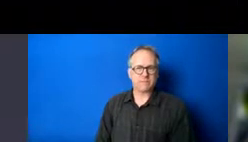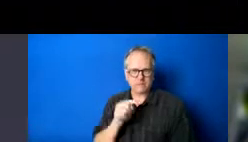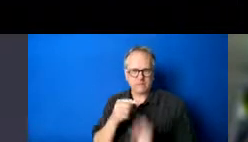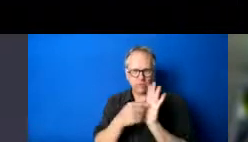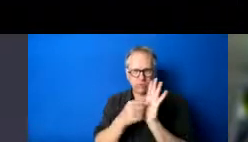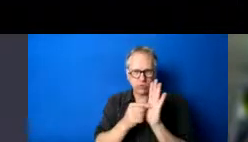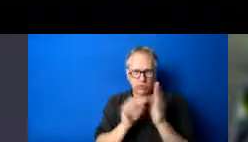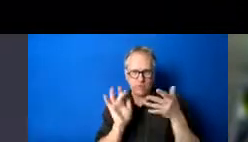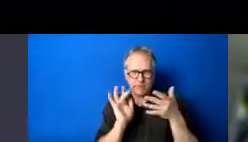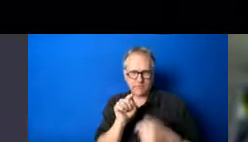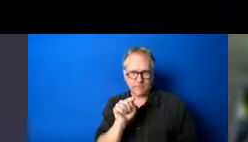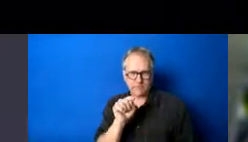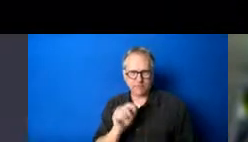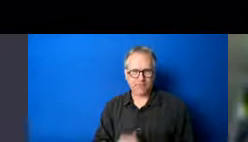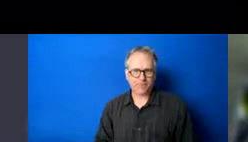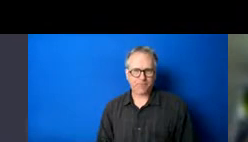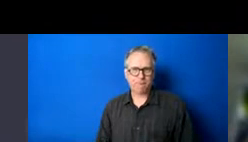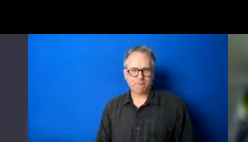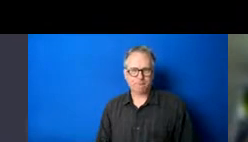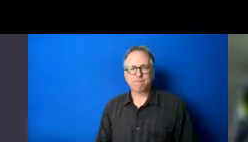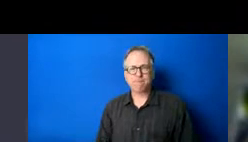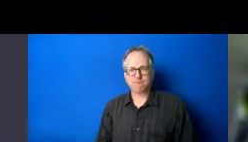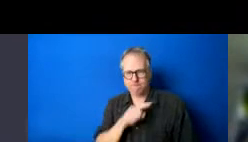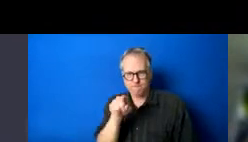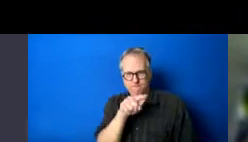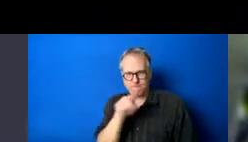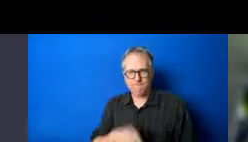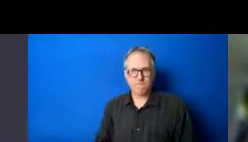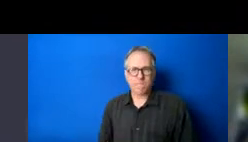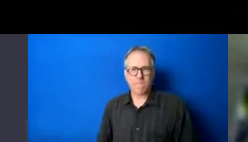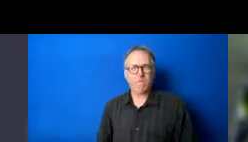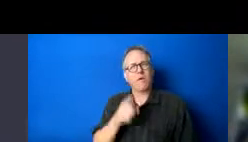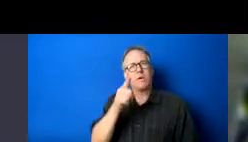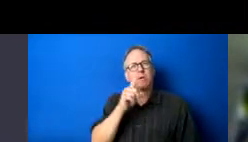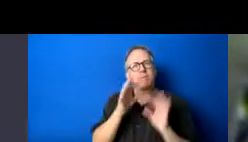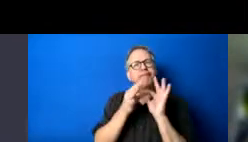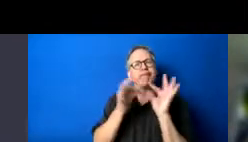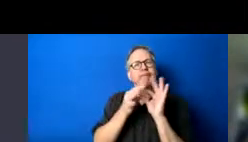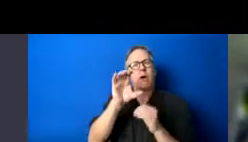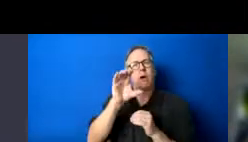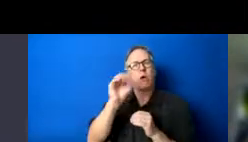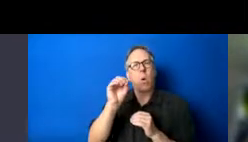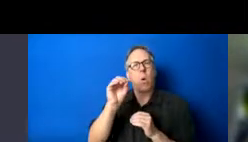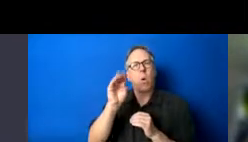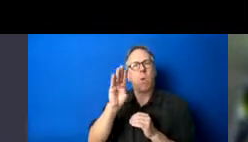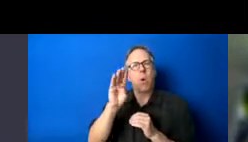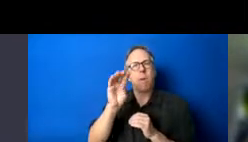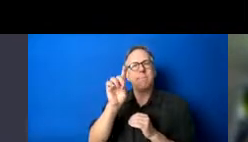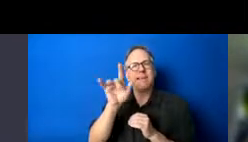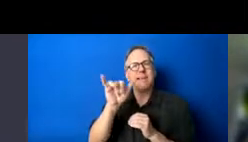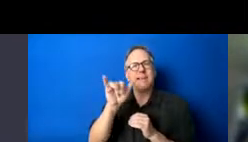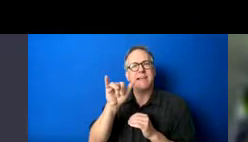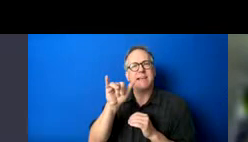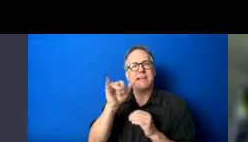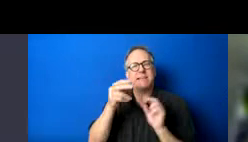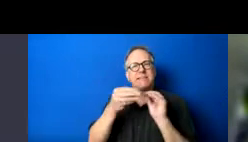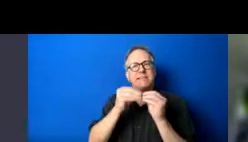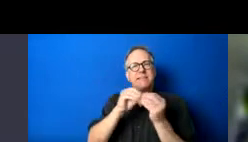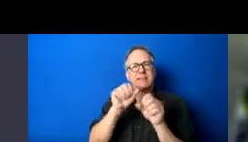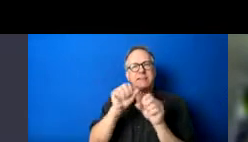Thanks, Lucy. So our next question is actually about your comorbidities data slide. It's a